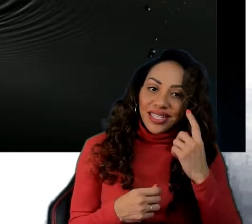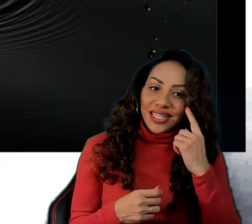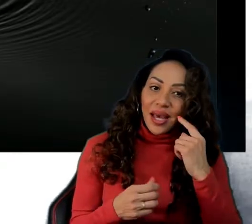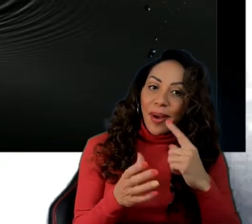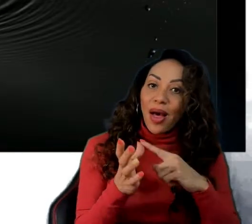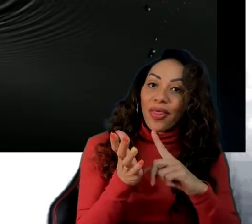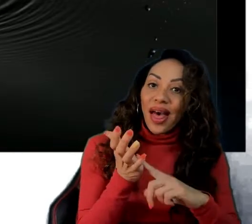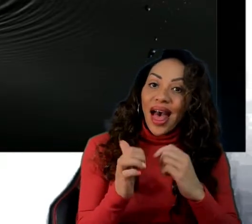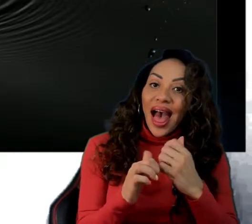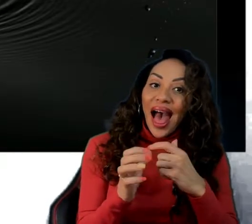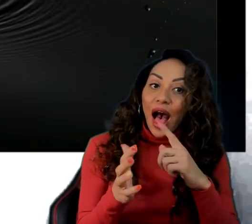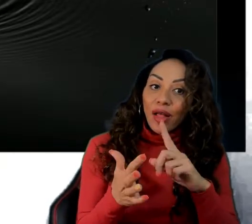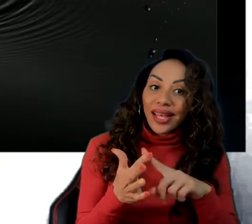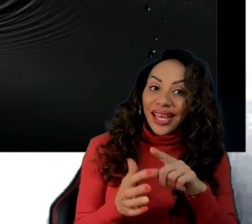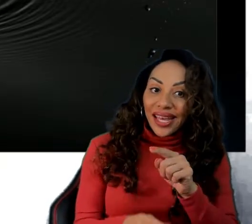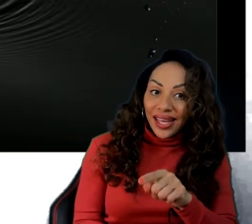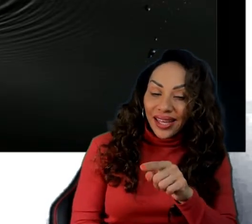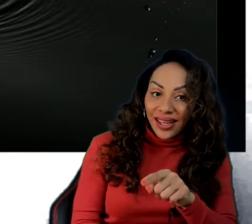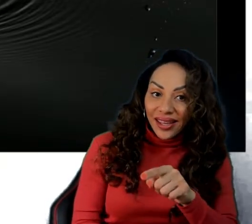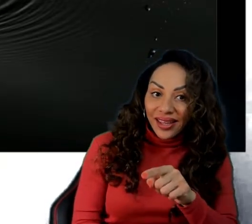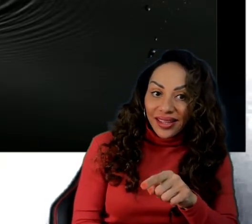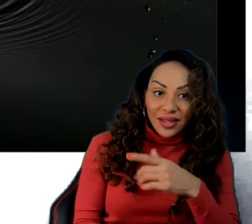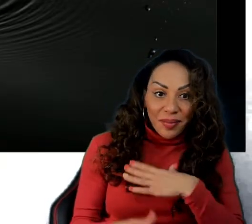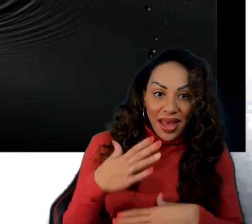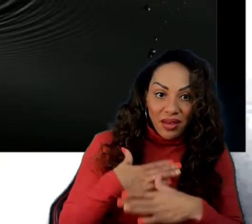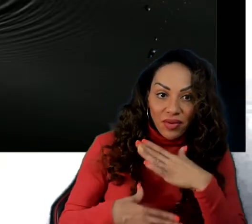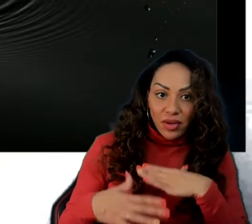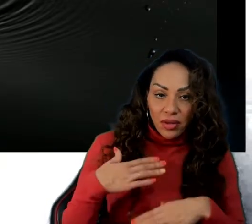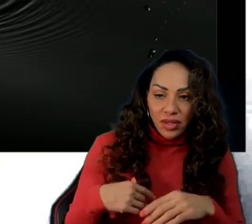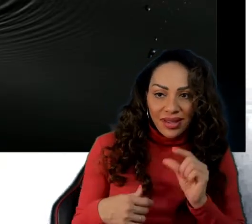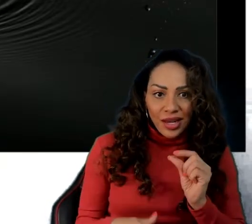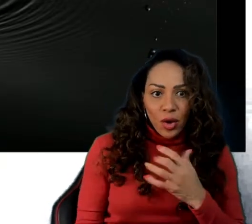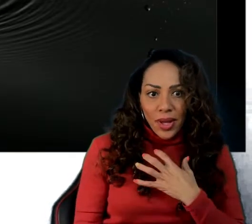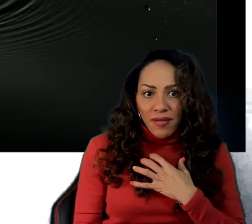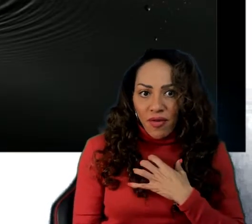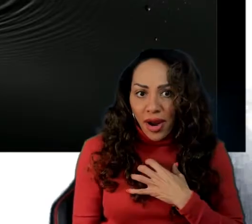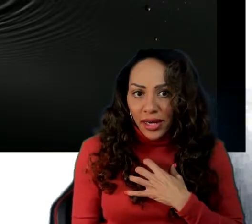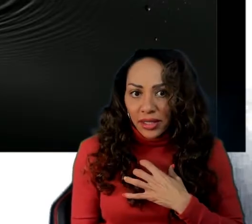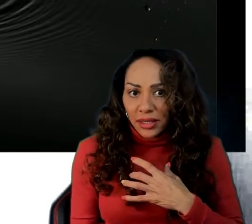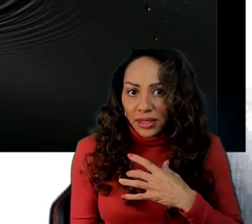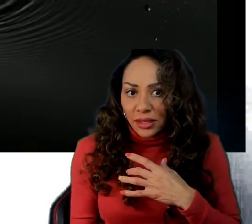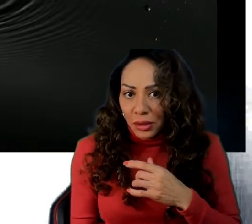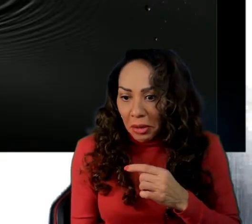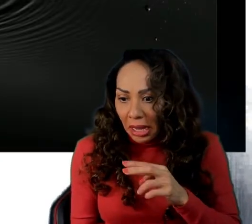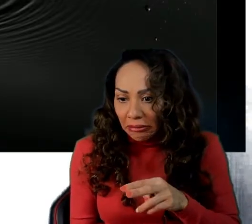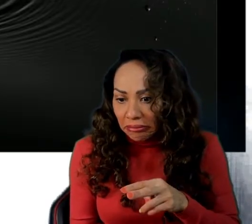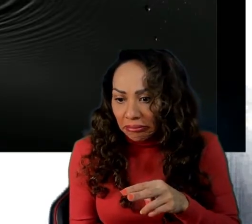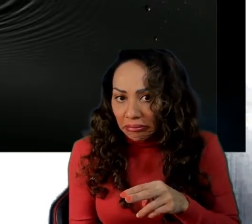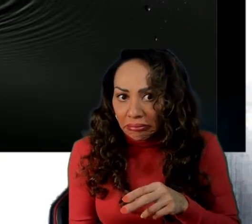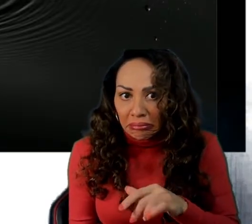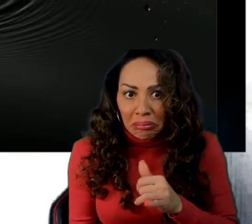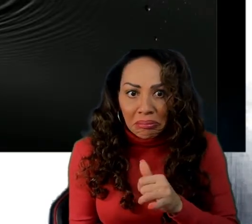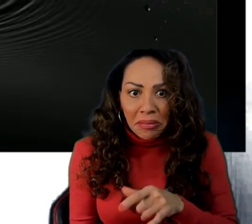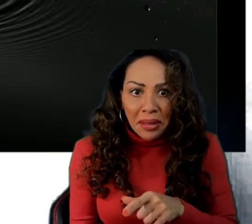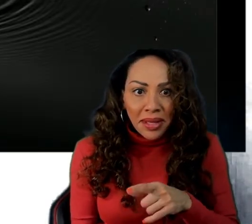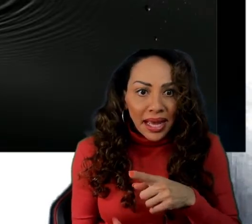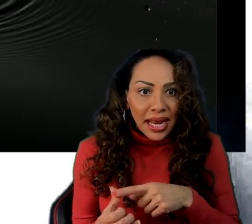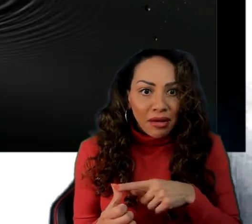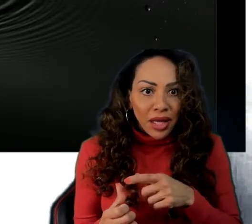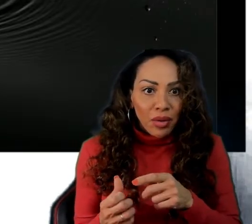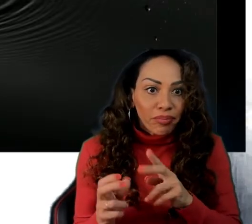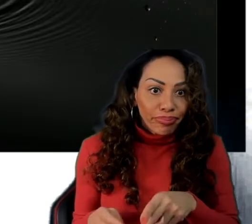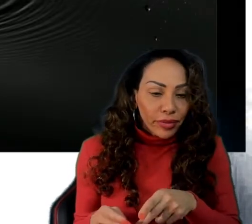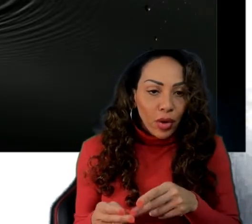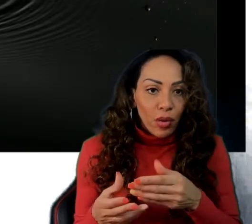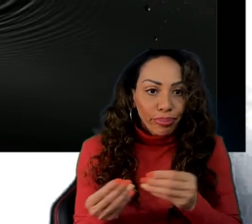scary because you didn't know what the algae was going to do, and every moment we thought it would decide to do its own thing, but it